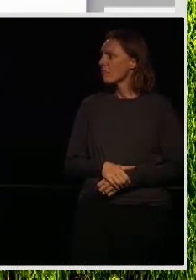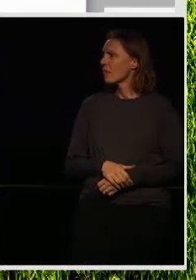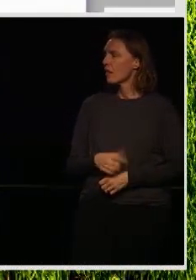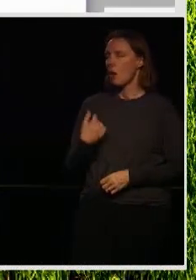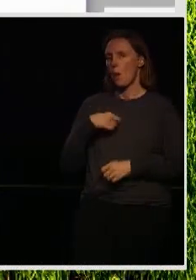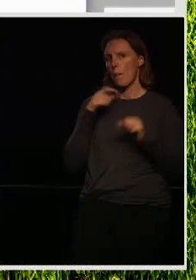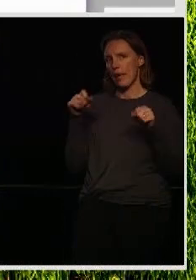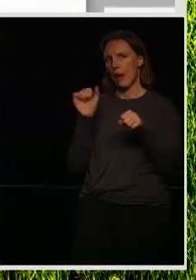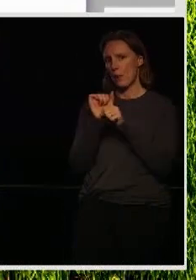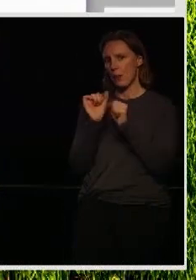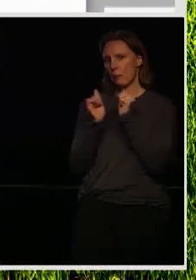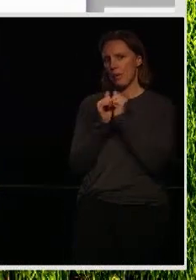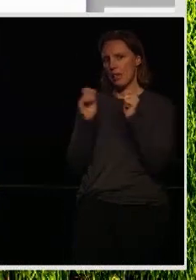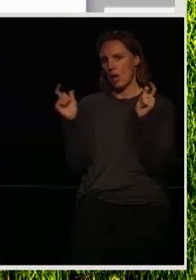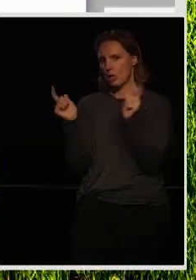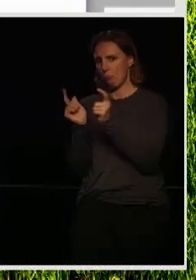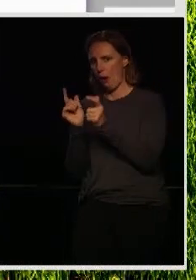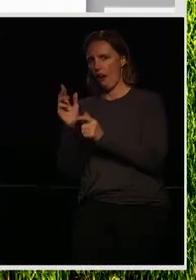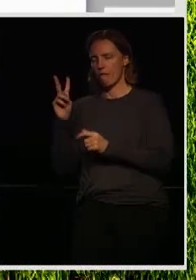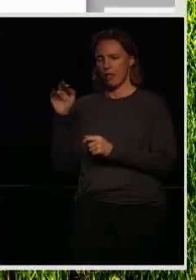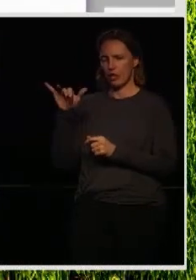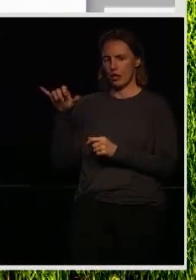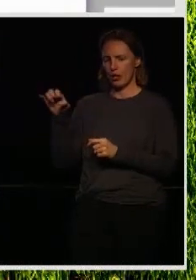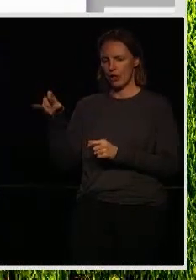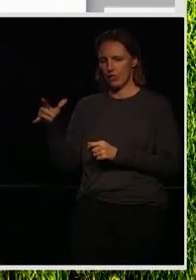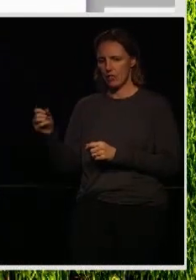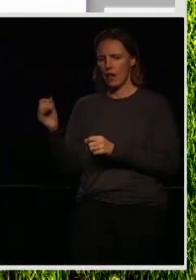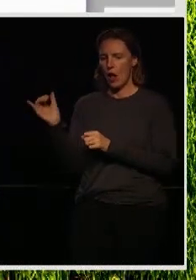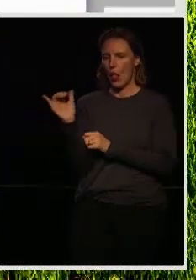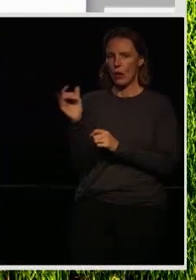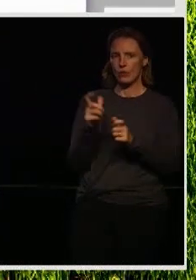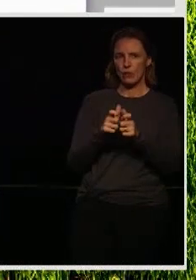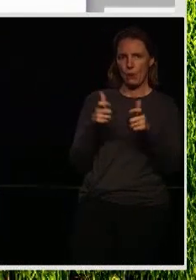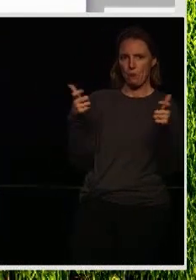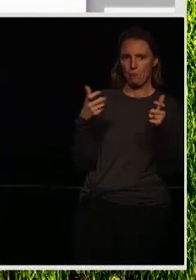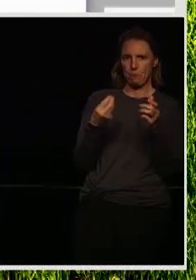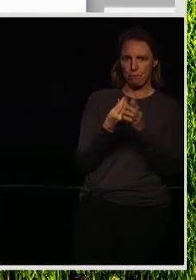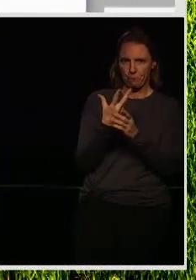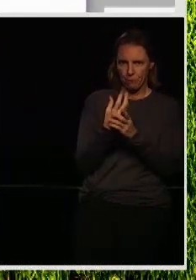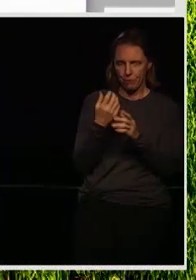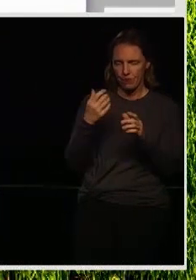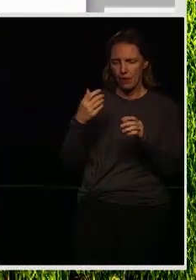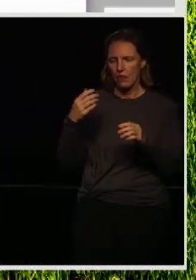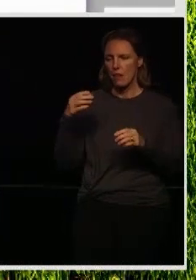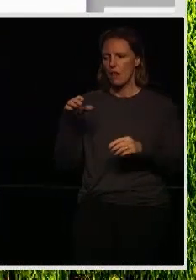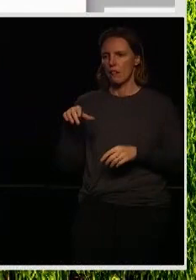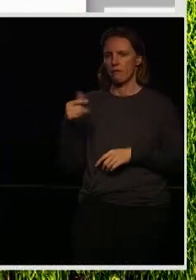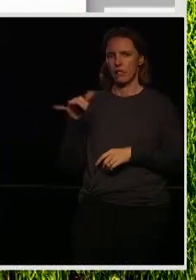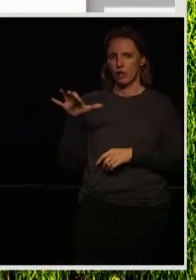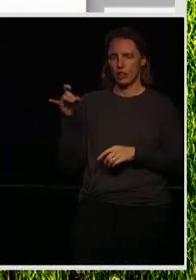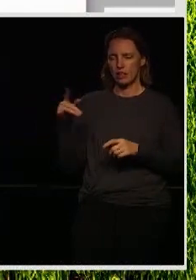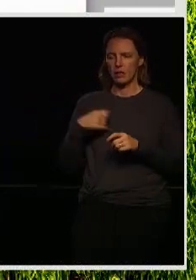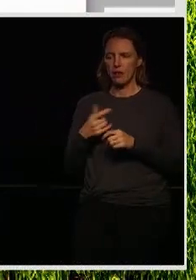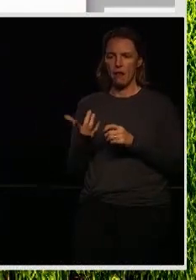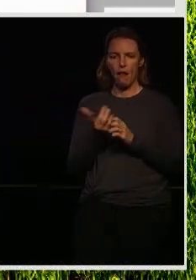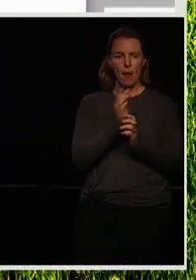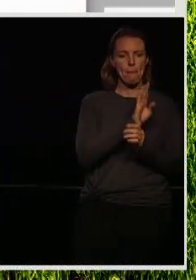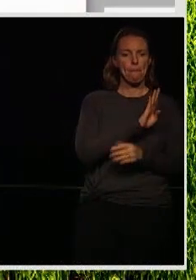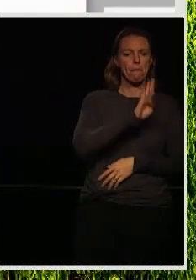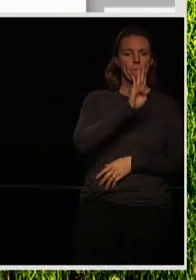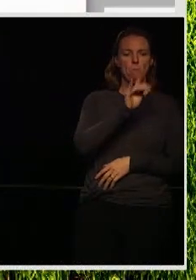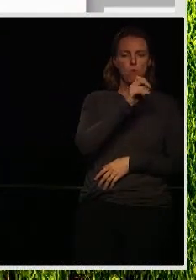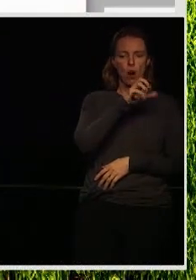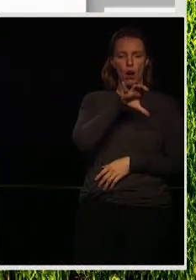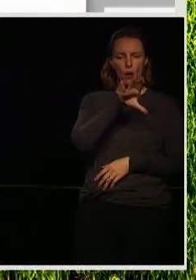So we can work with small vineyards as well as large vineyards. It's a very scalable product. Bronco Wine Company is the